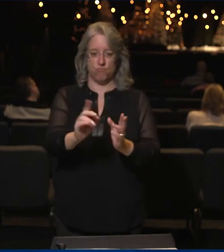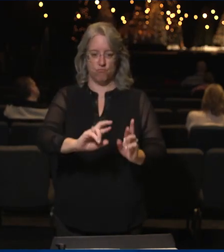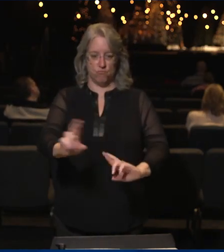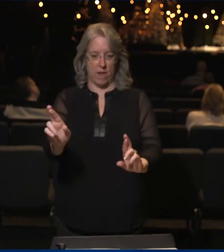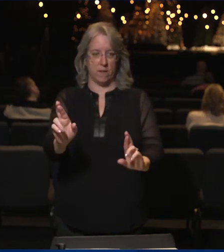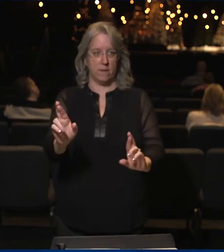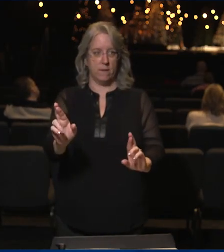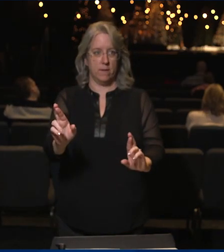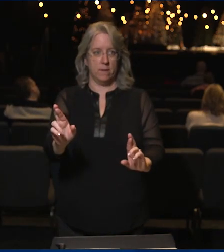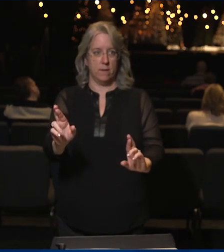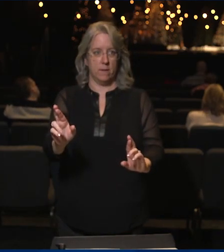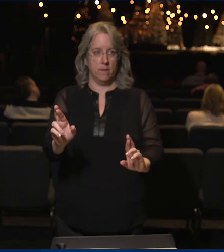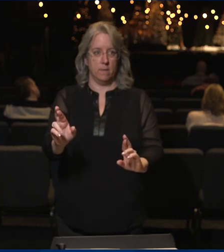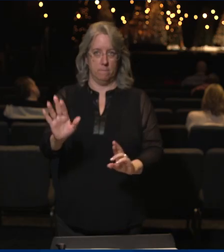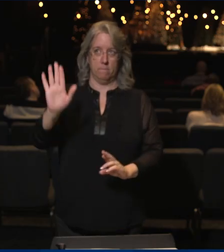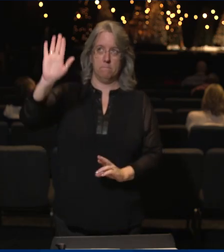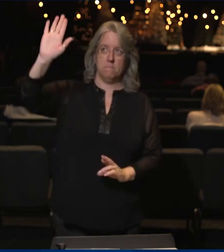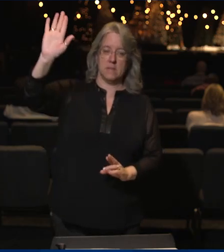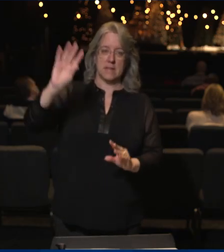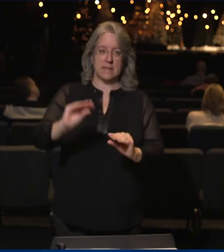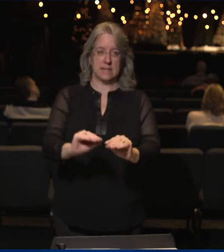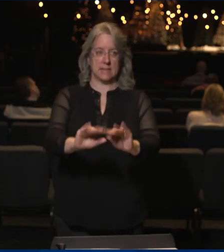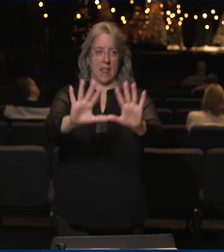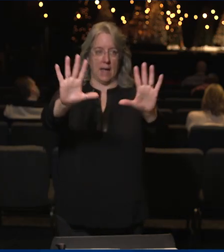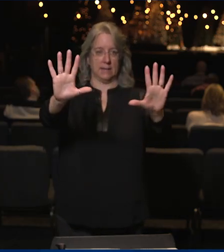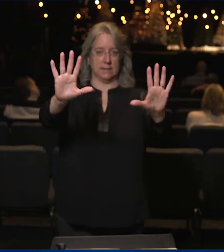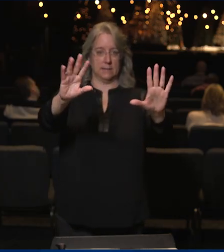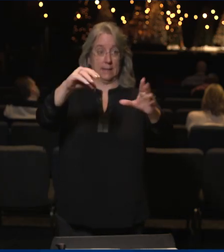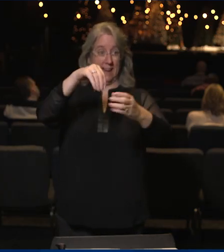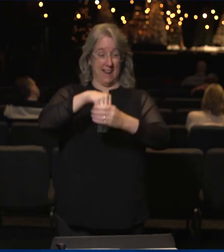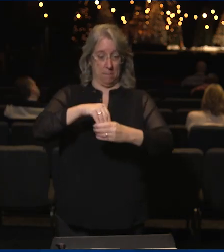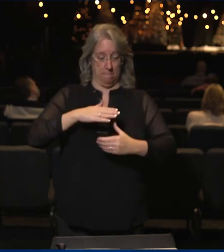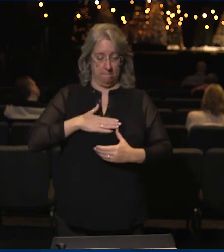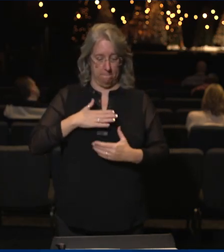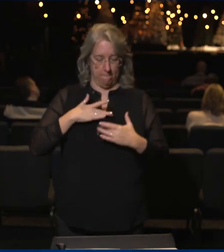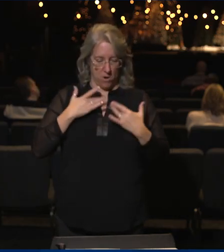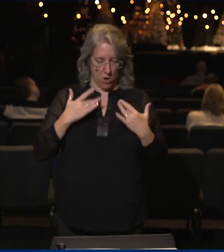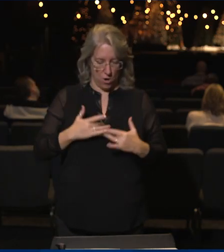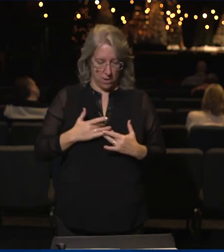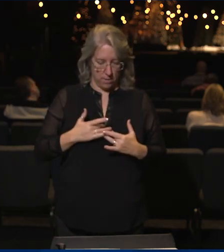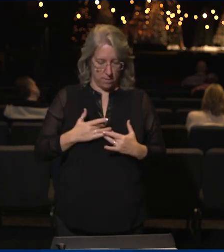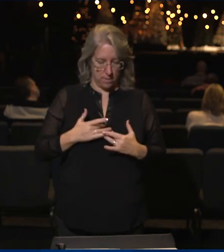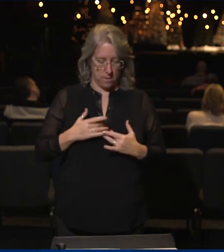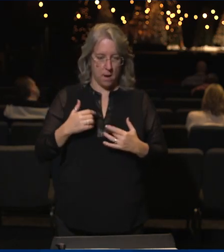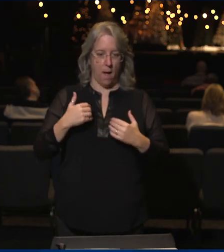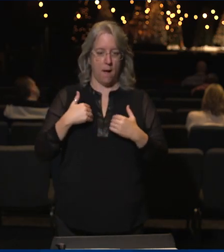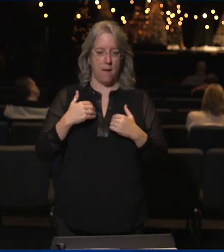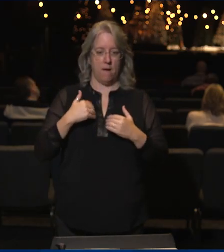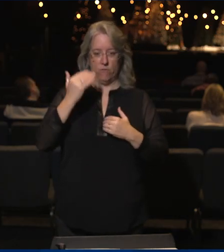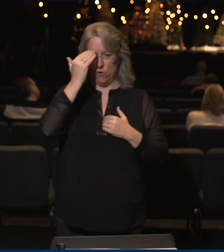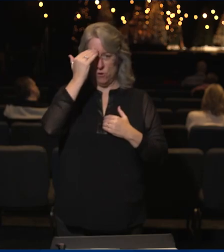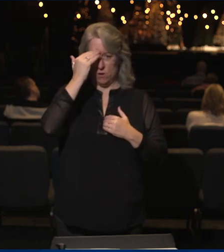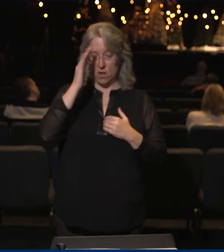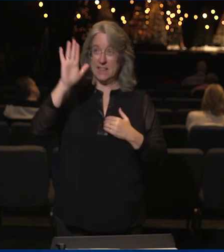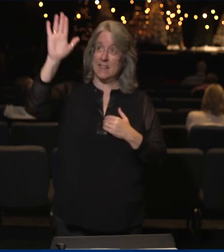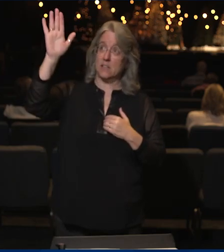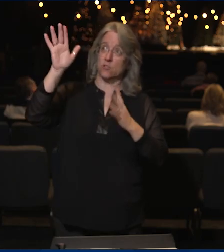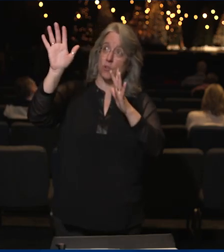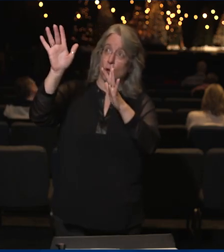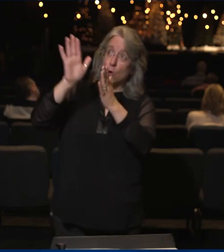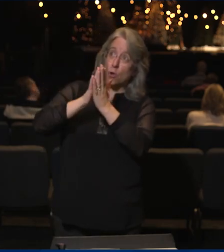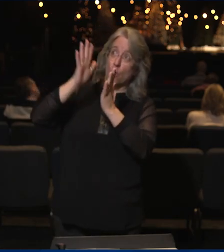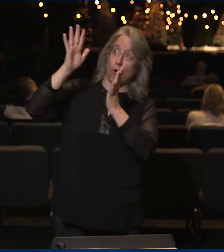For God has made his light shine in my heart to give me the light of the knowledge of God's glory displayed in